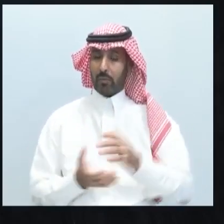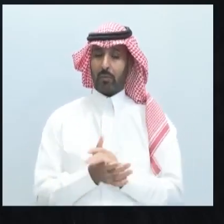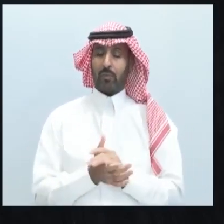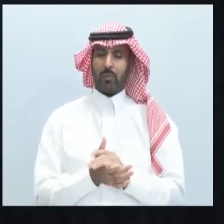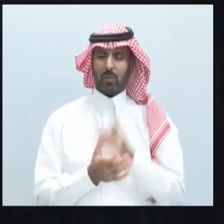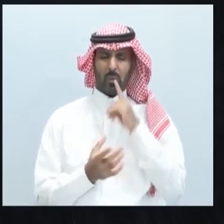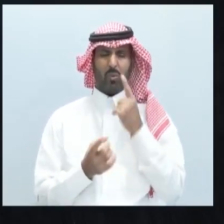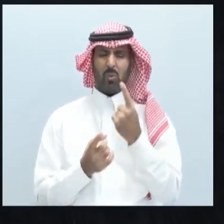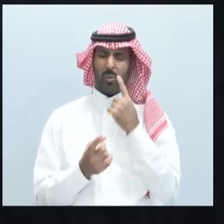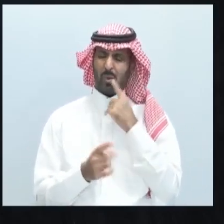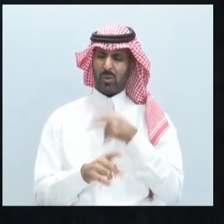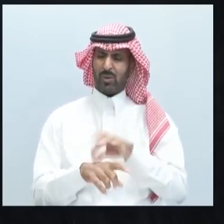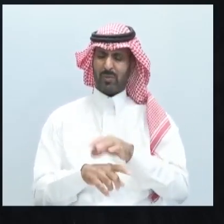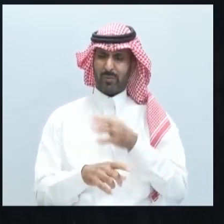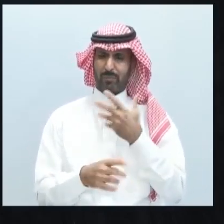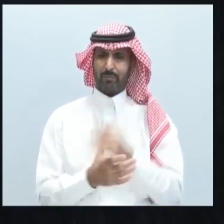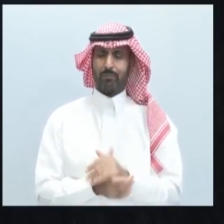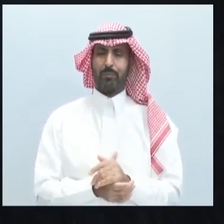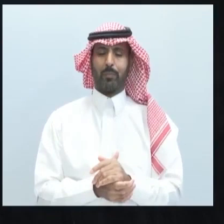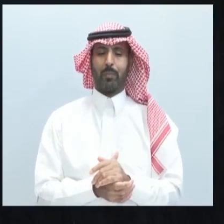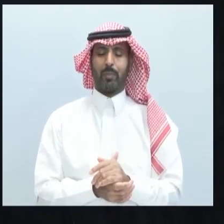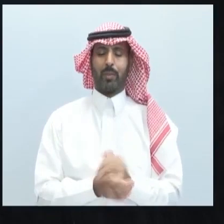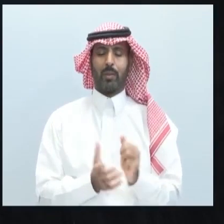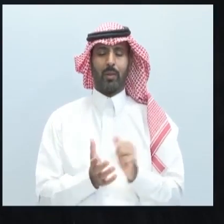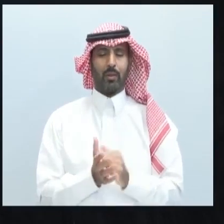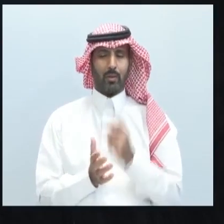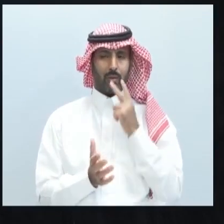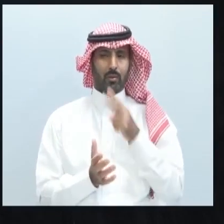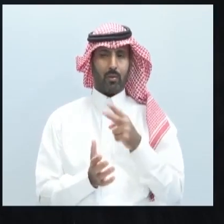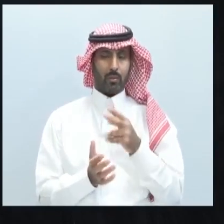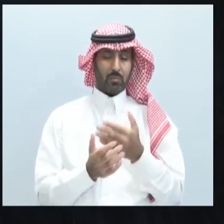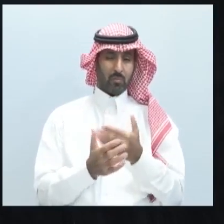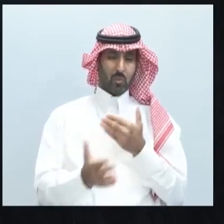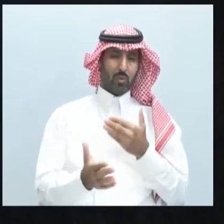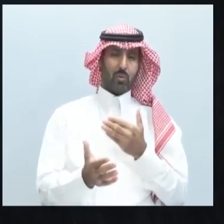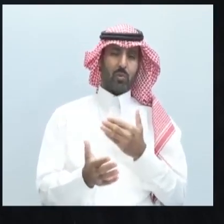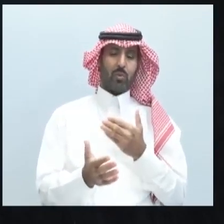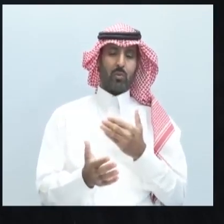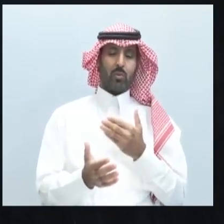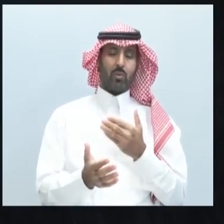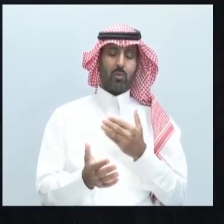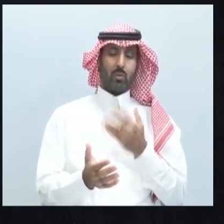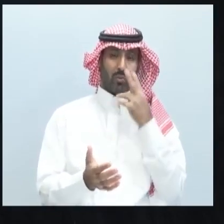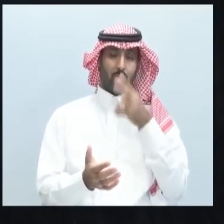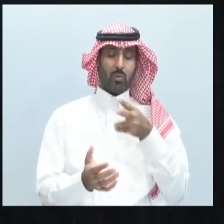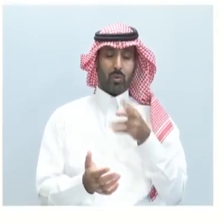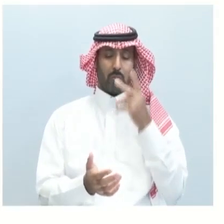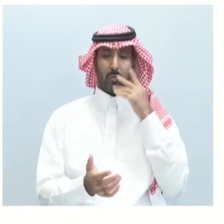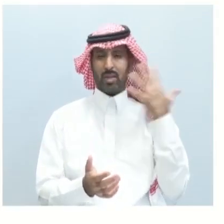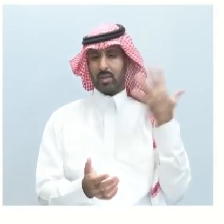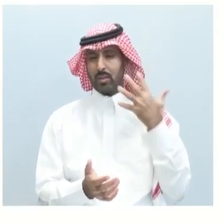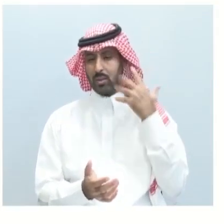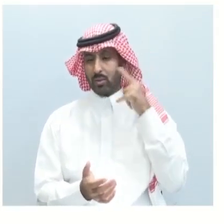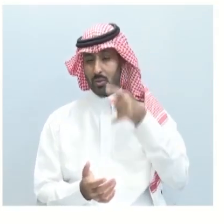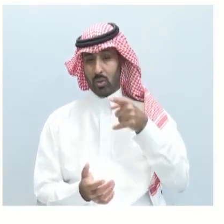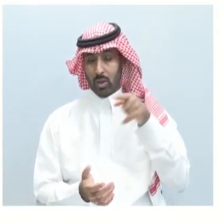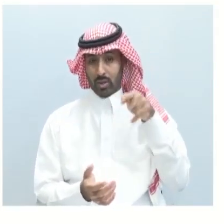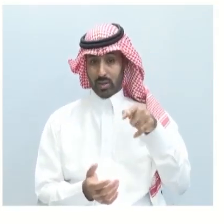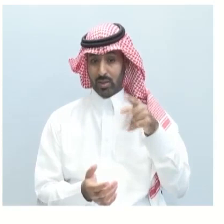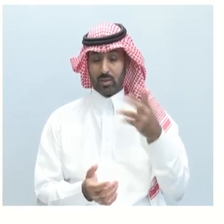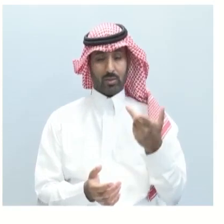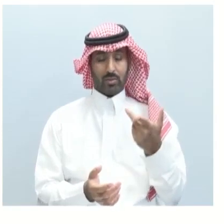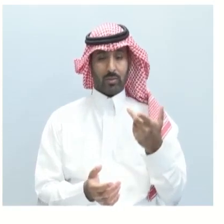feel homesick. Now, when you just imagine that you are in this situation, what are the